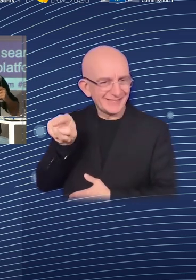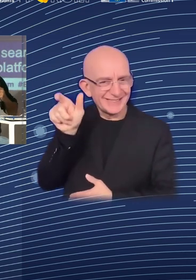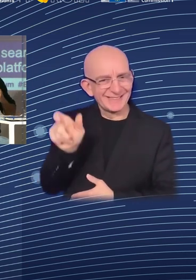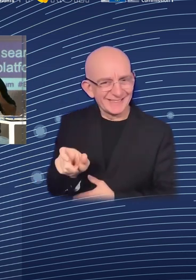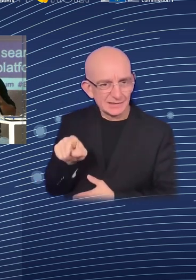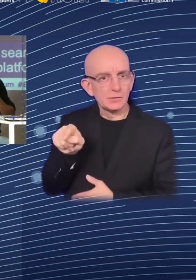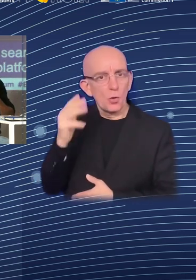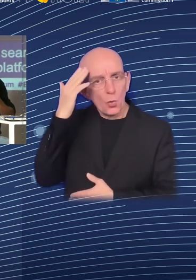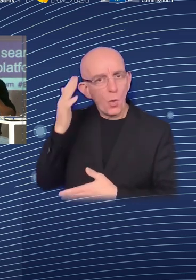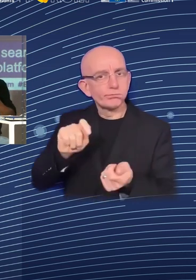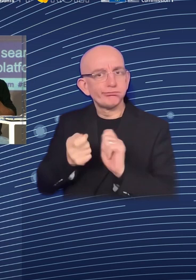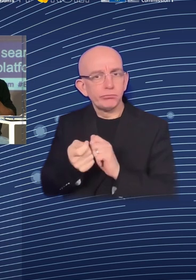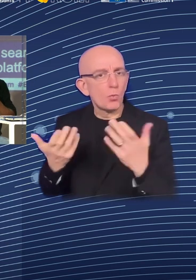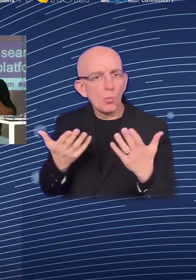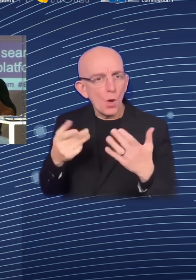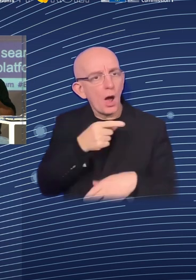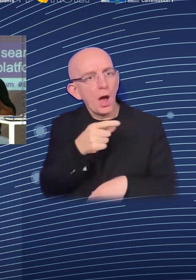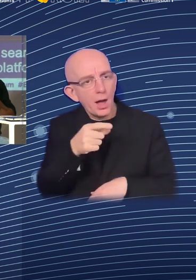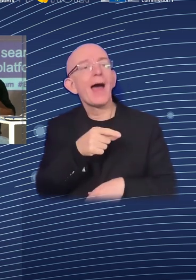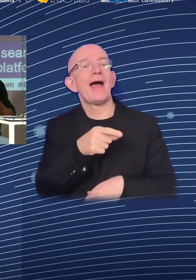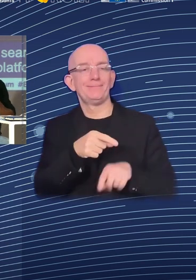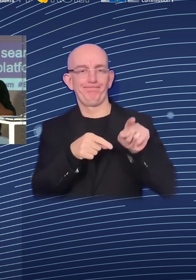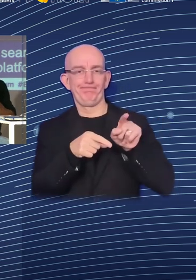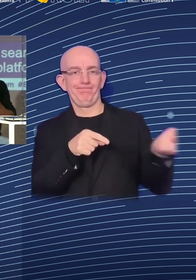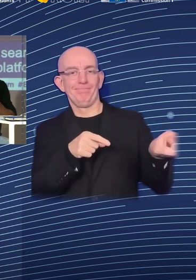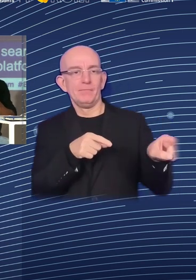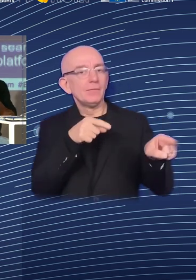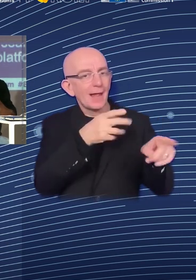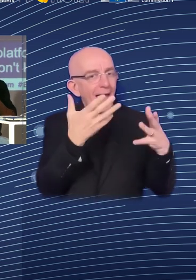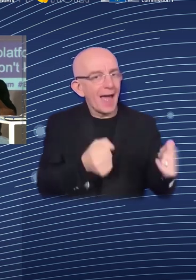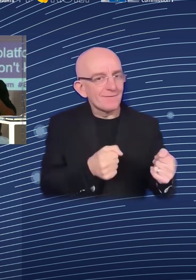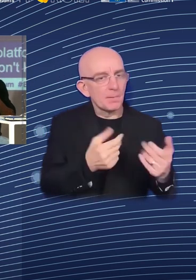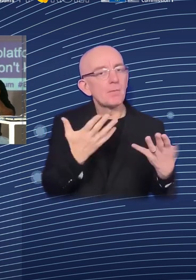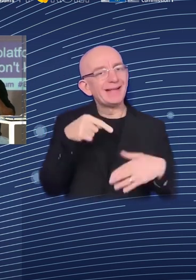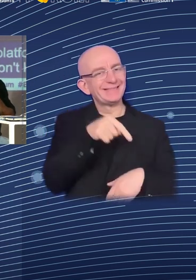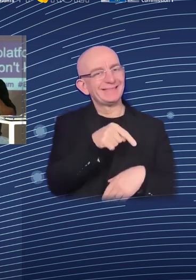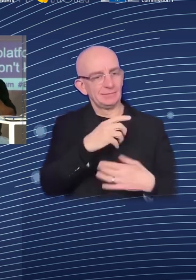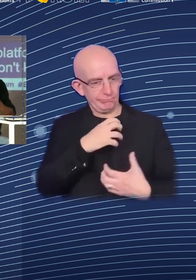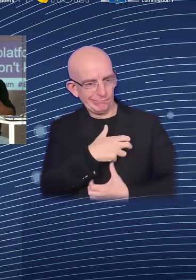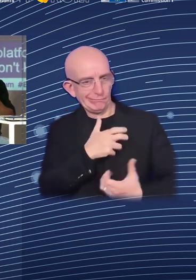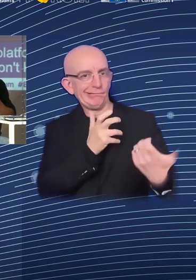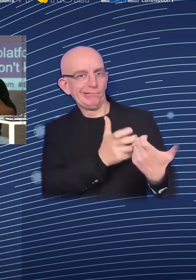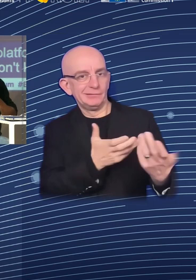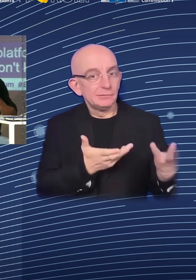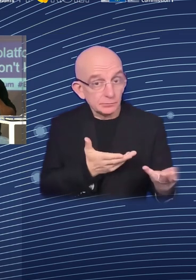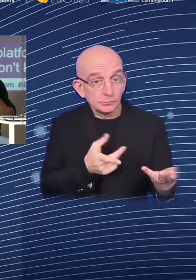If you've got the skills before, and I don't know, in school, your experience, your own experience in schools, but it was a